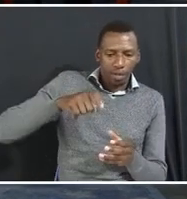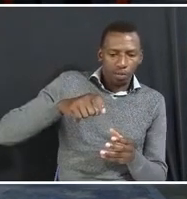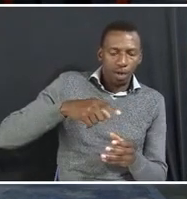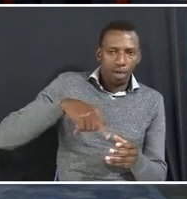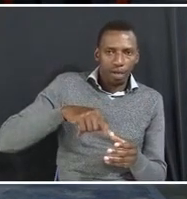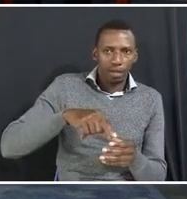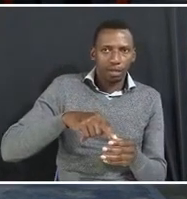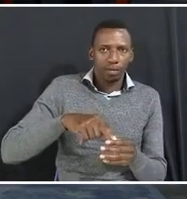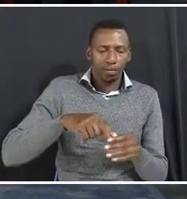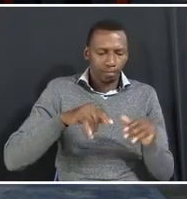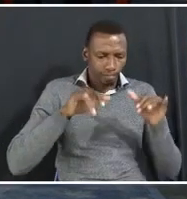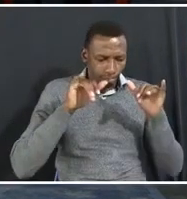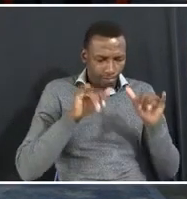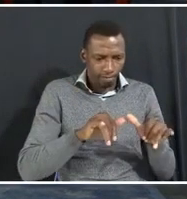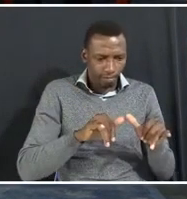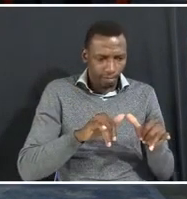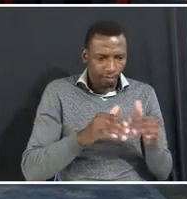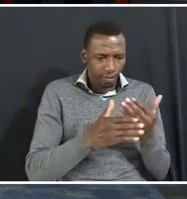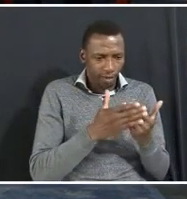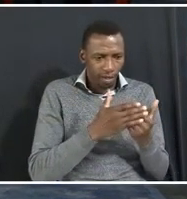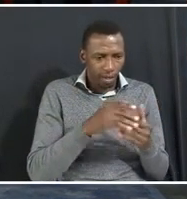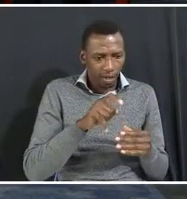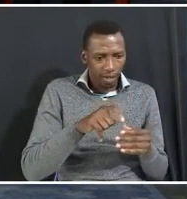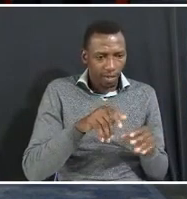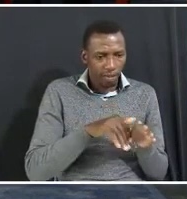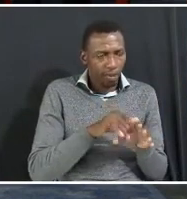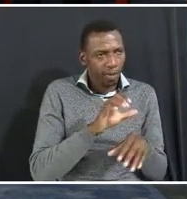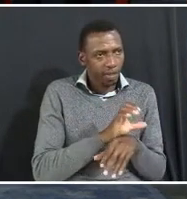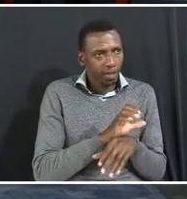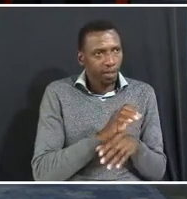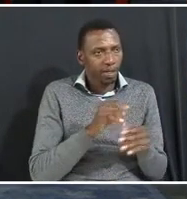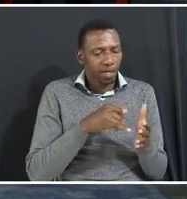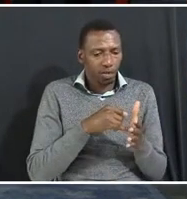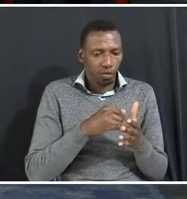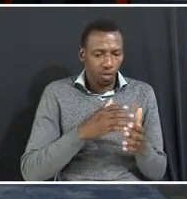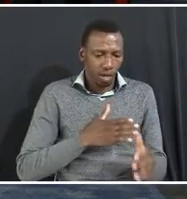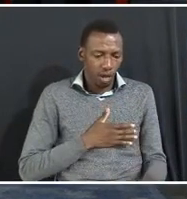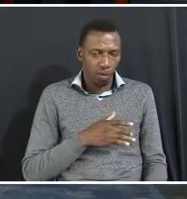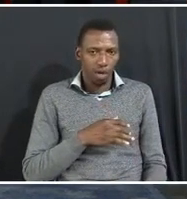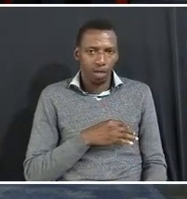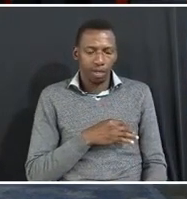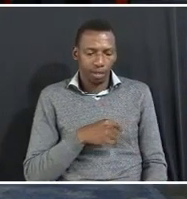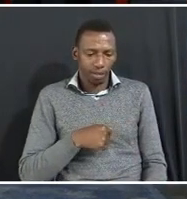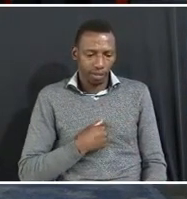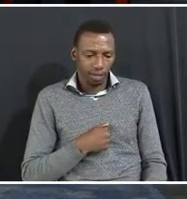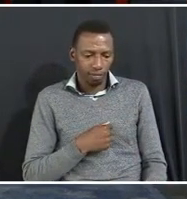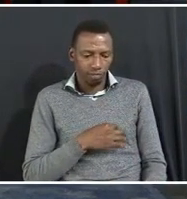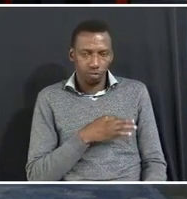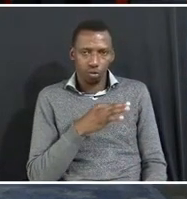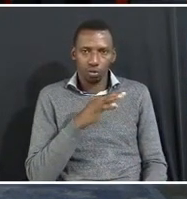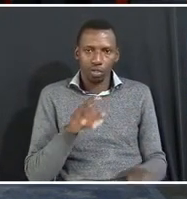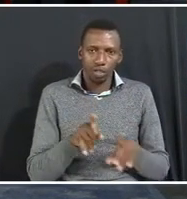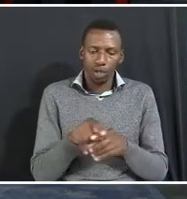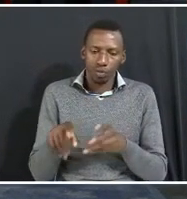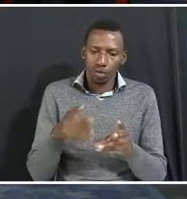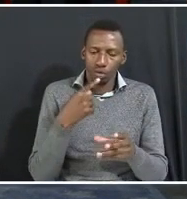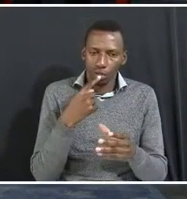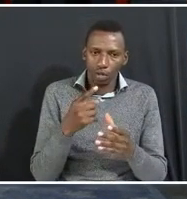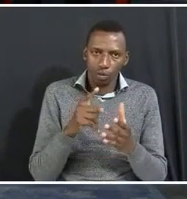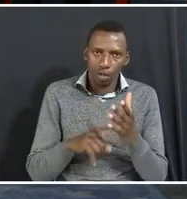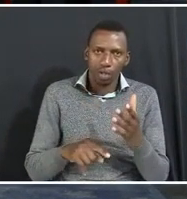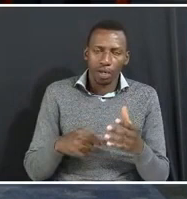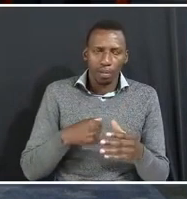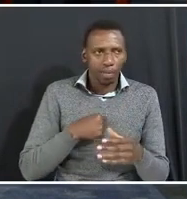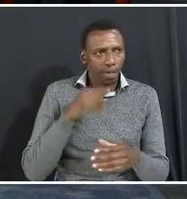take care of the needs of the church members, including our souls, as you put it, I think it would be